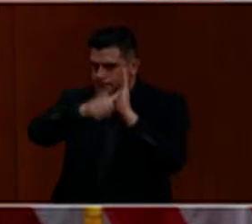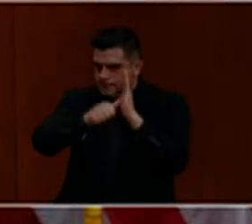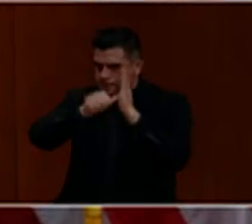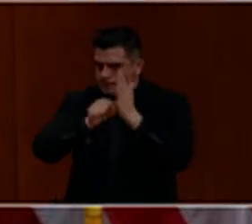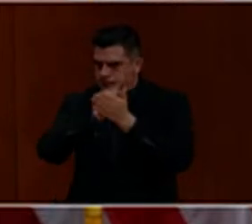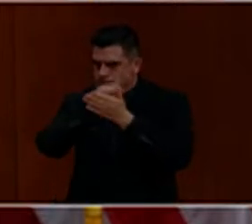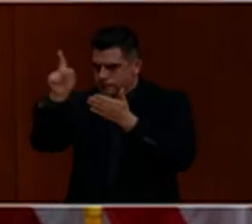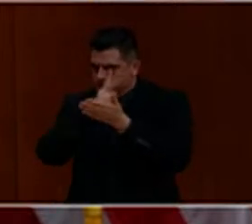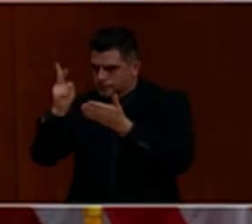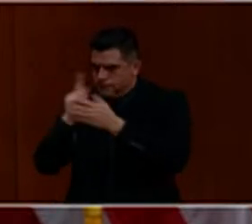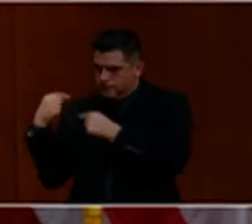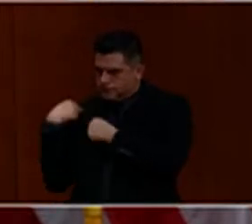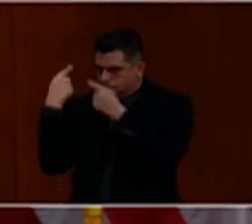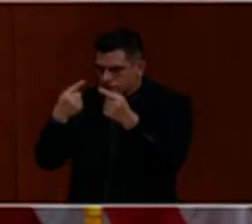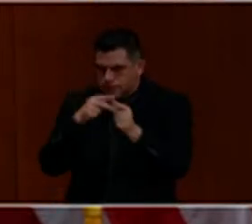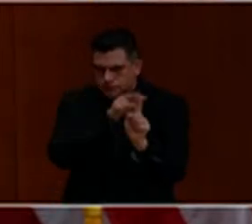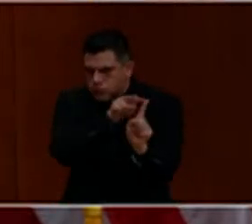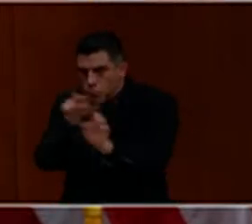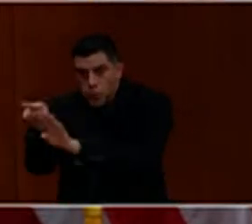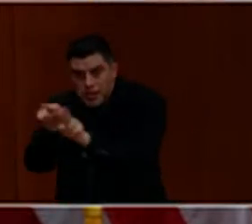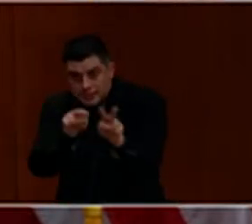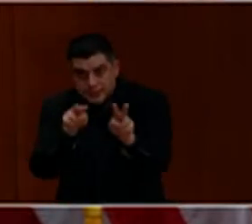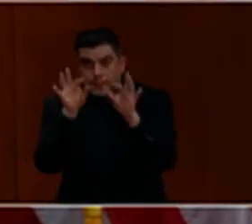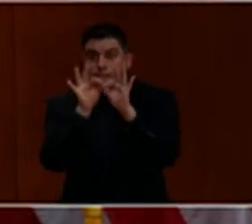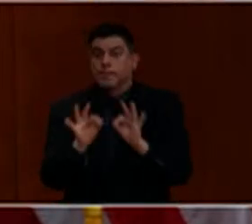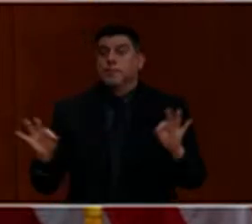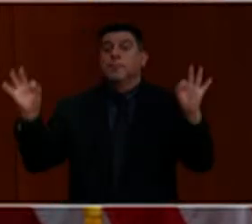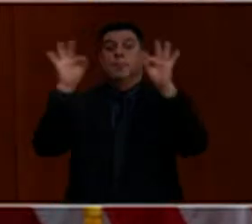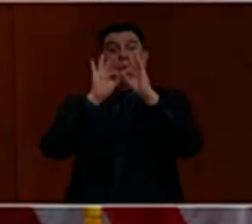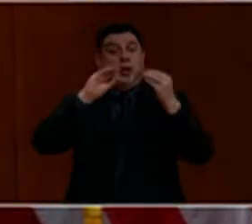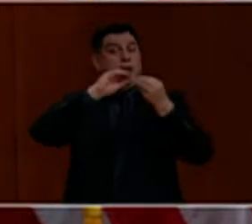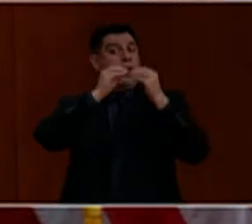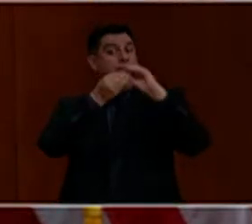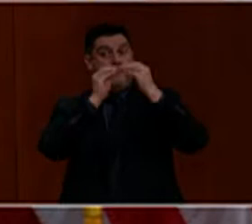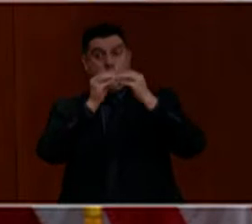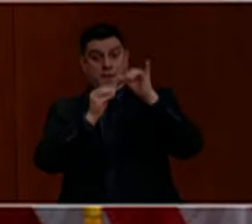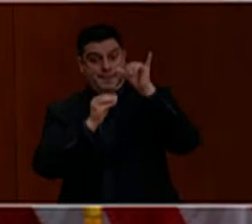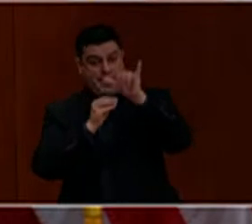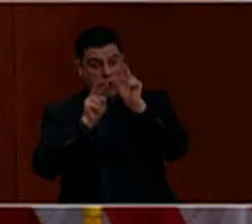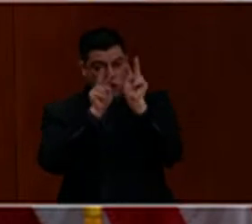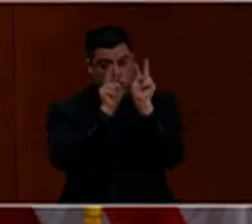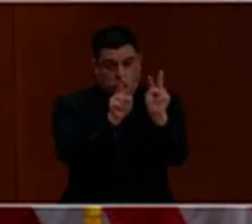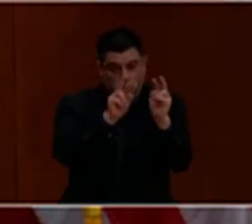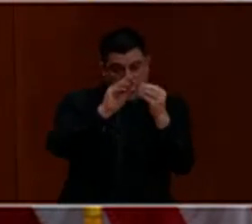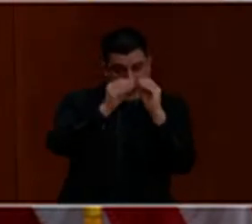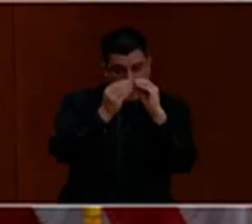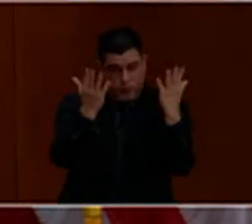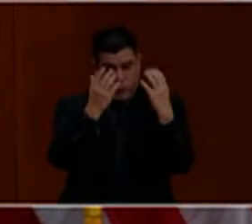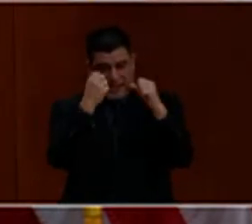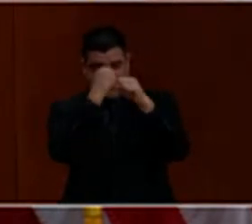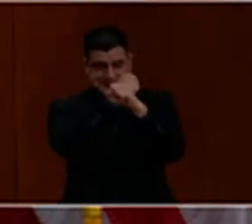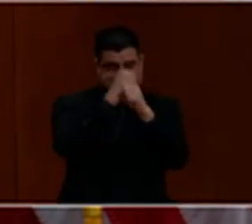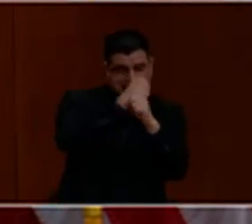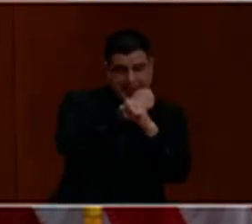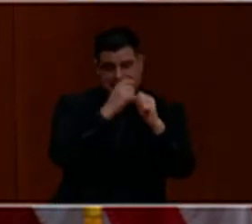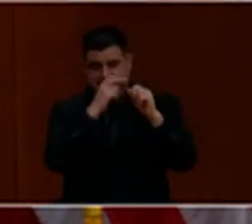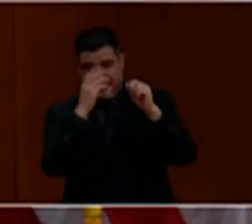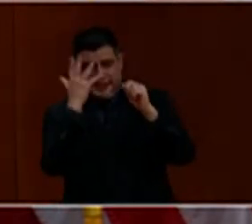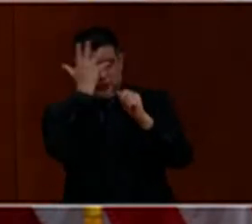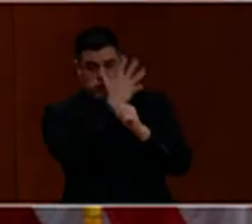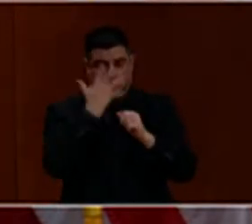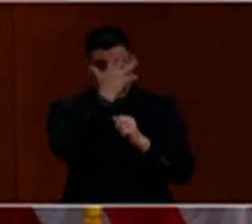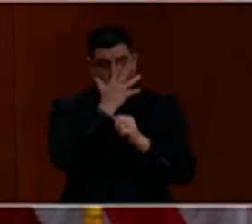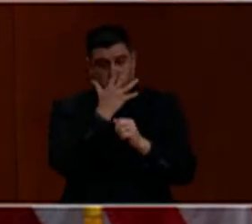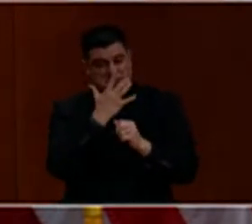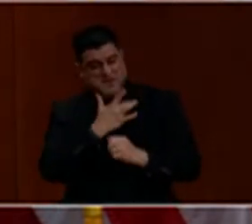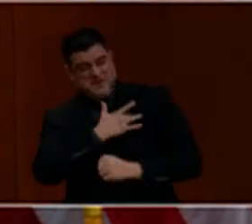the emergency department as being really the leading indicator in the prevalence or the resurgence of the virus. And